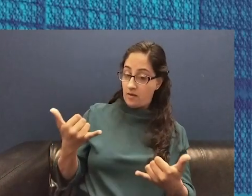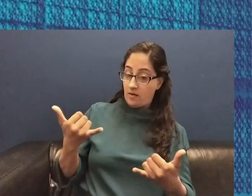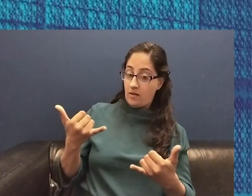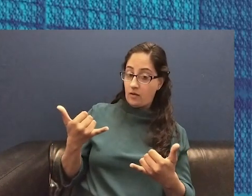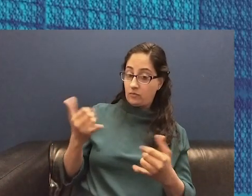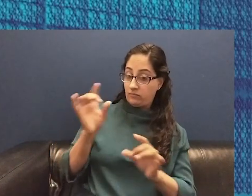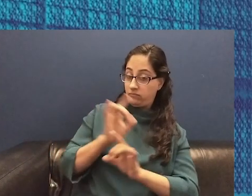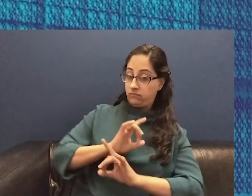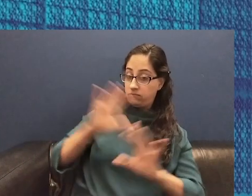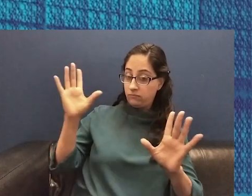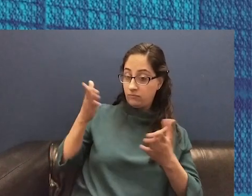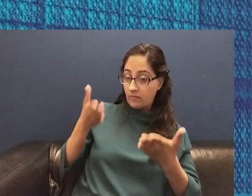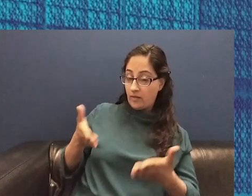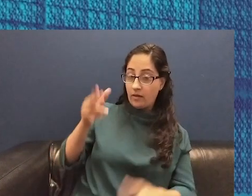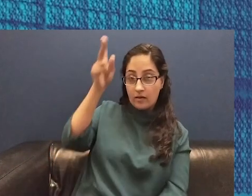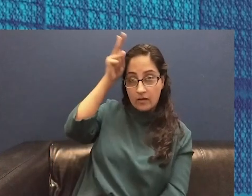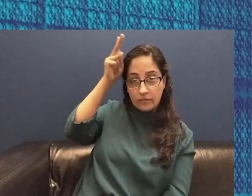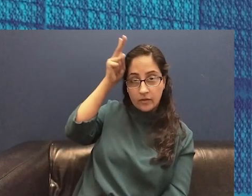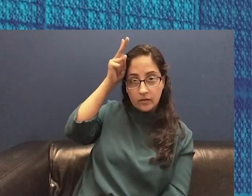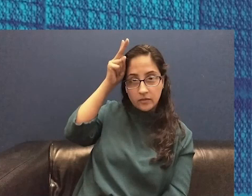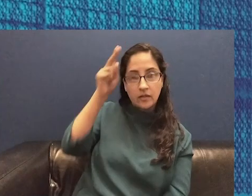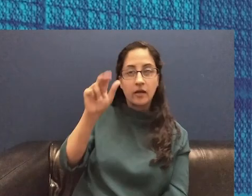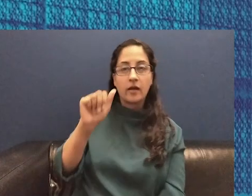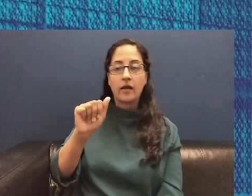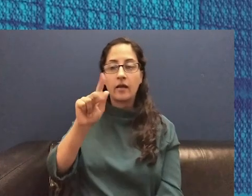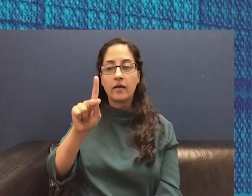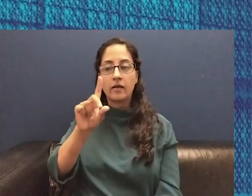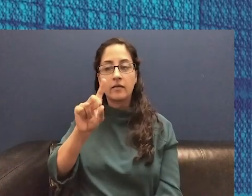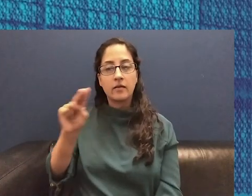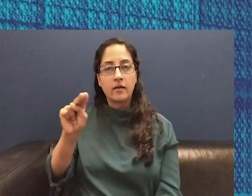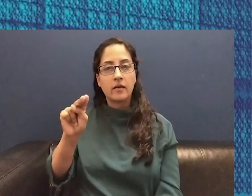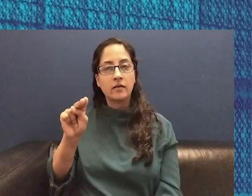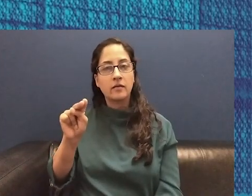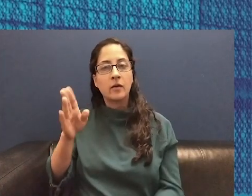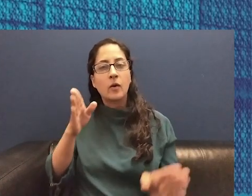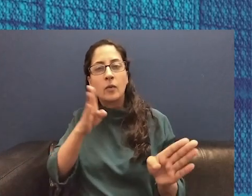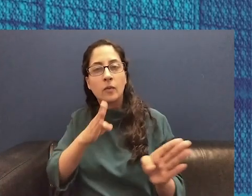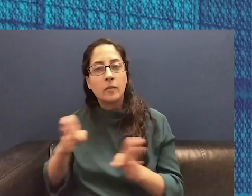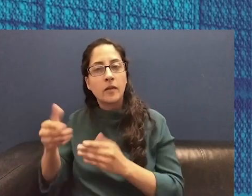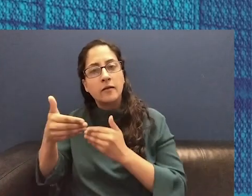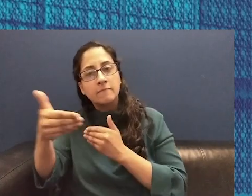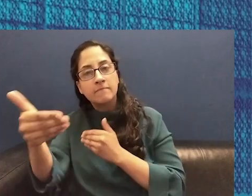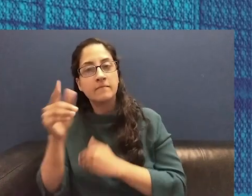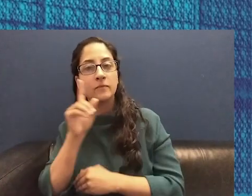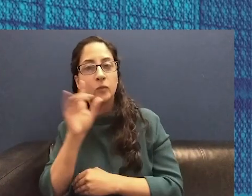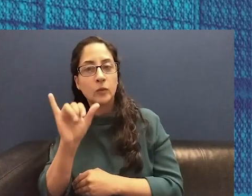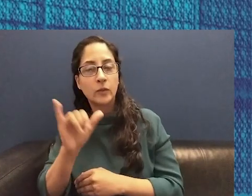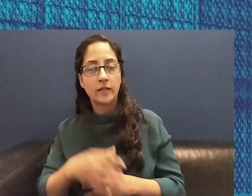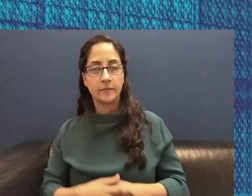ways is the AKDN thinking past the current crisis and into the future?